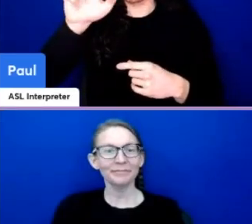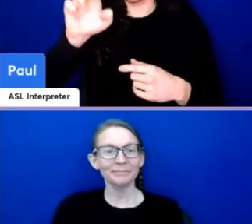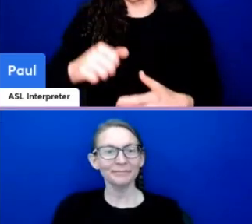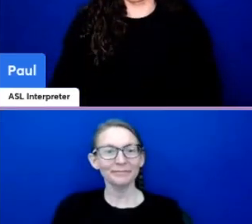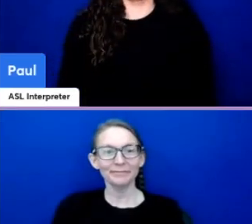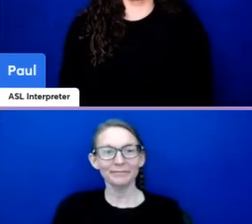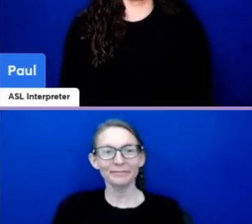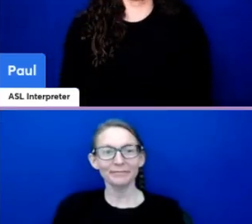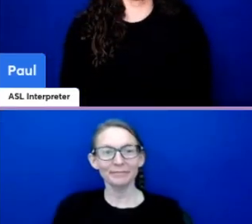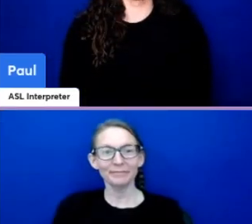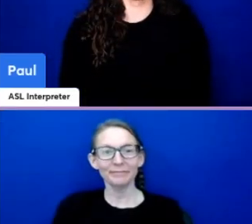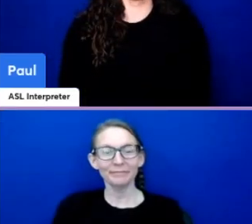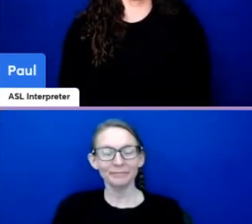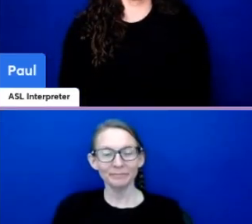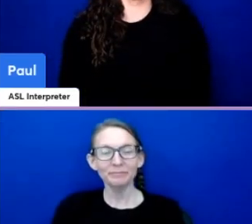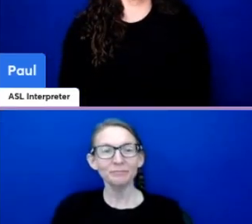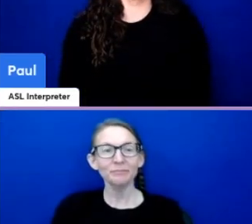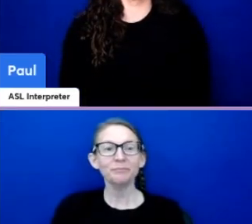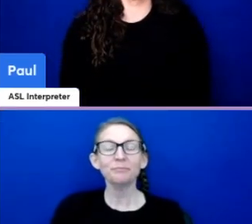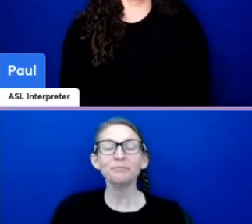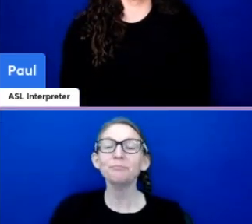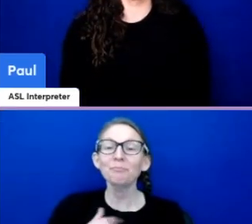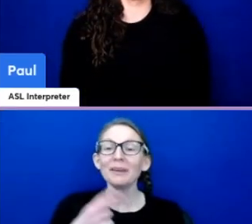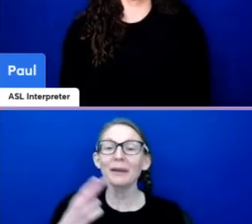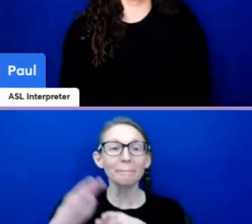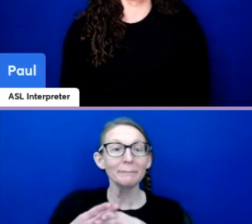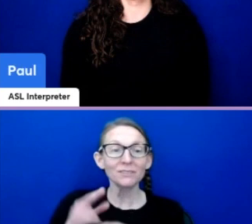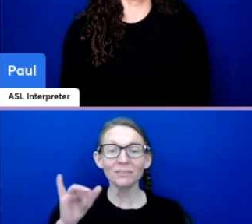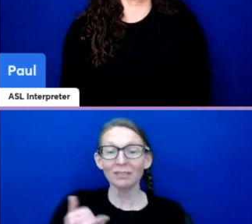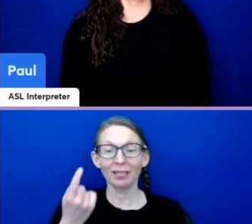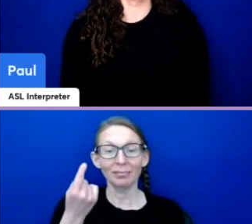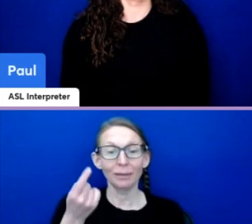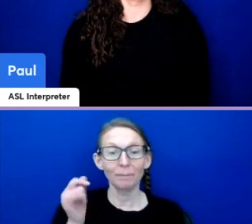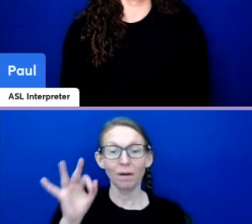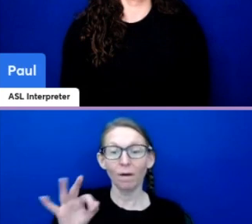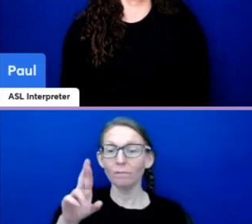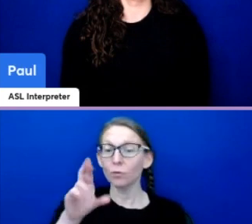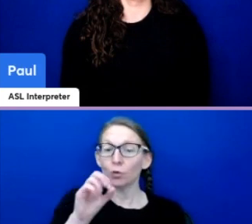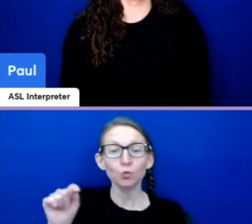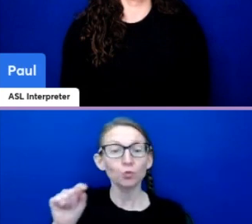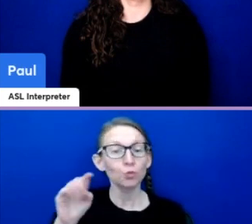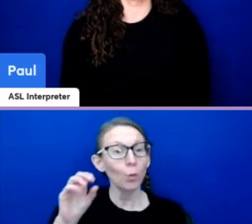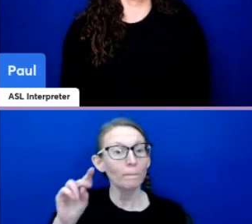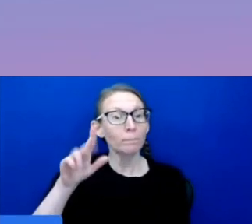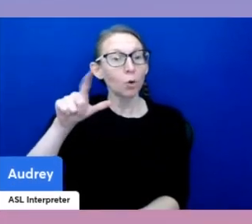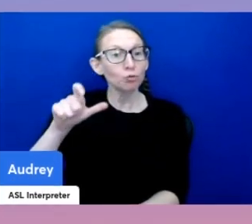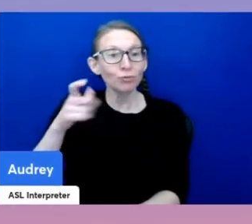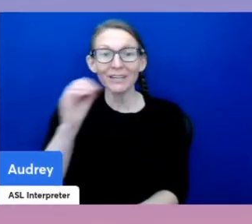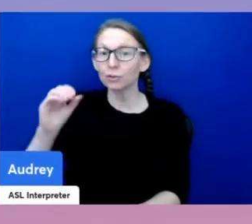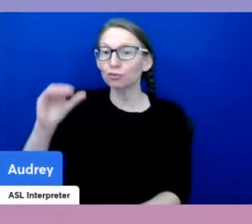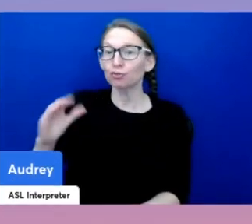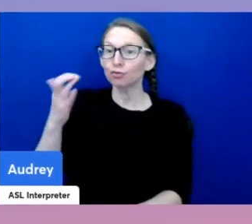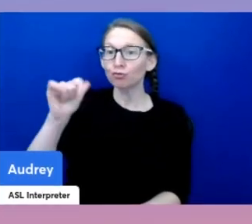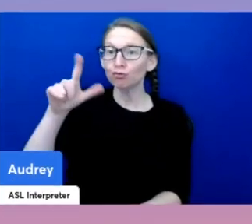Previously, I mentioned a little bit about root module and also child module, but what is